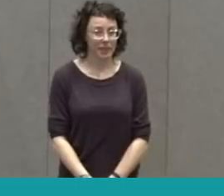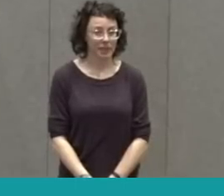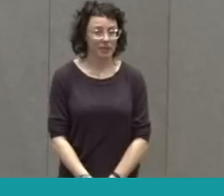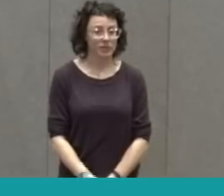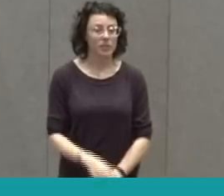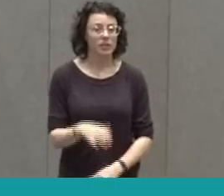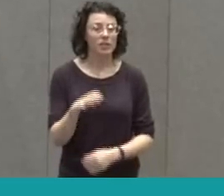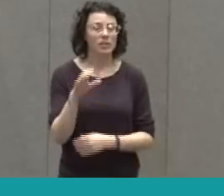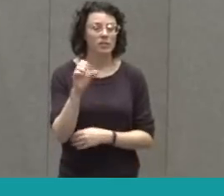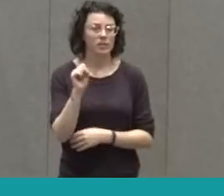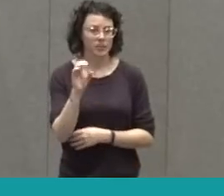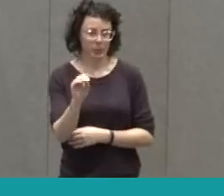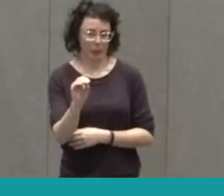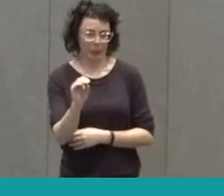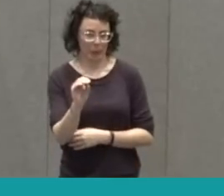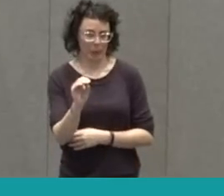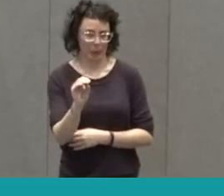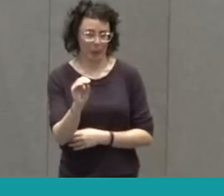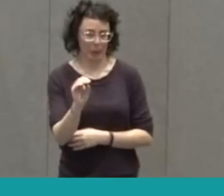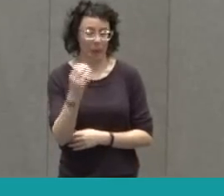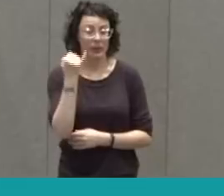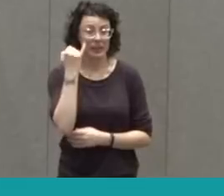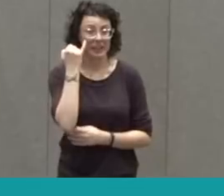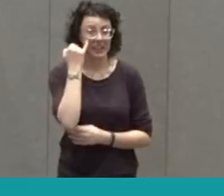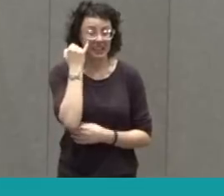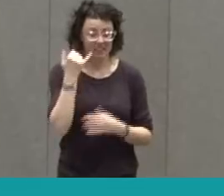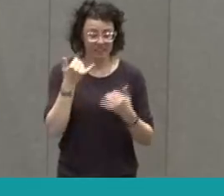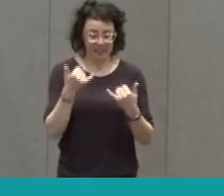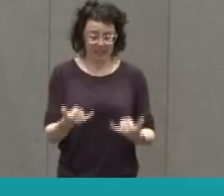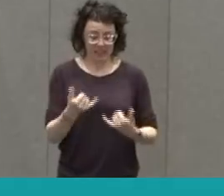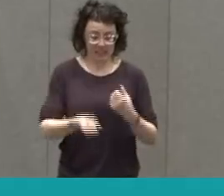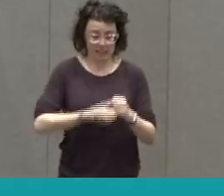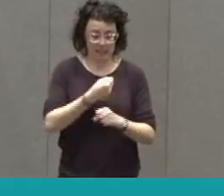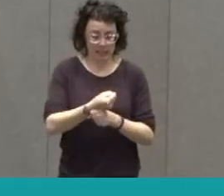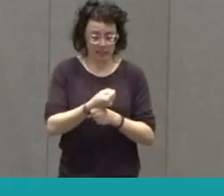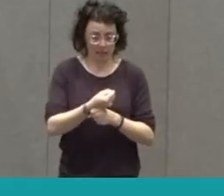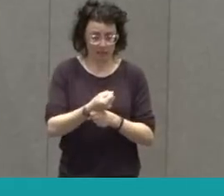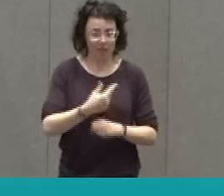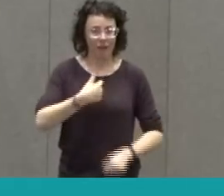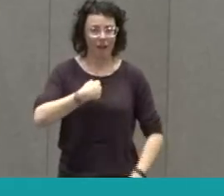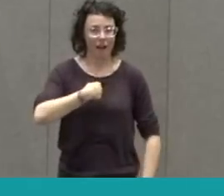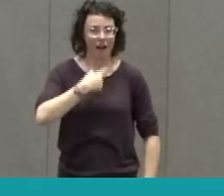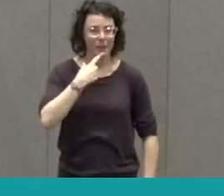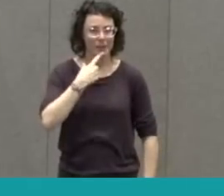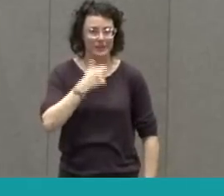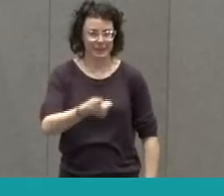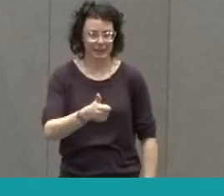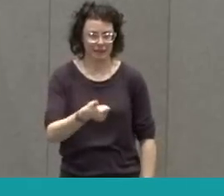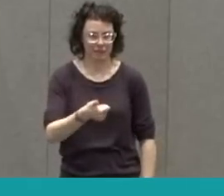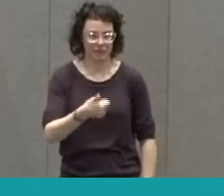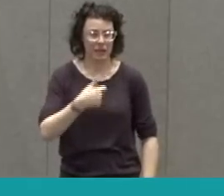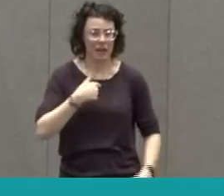So if I was 10 years old this year, the number of days old would be